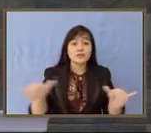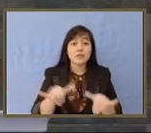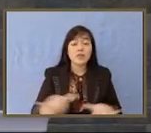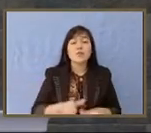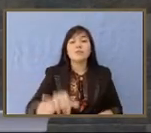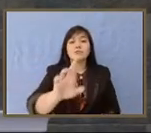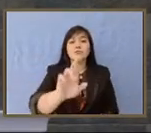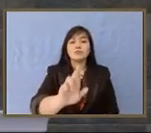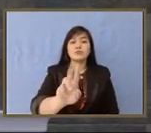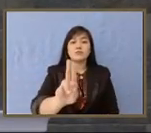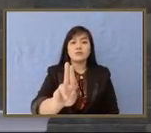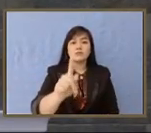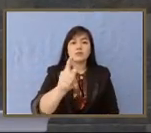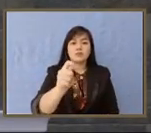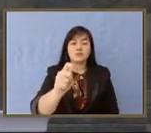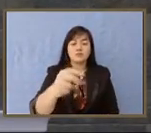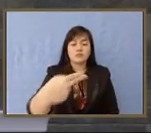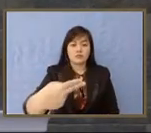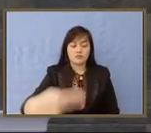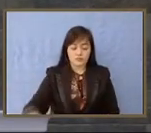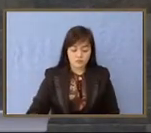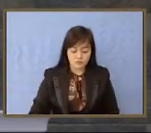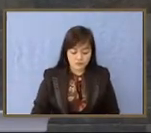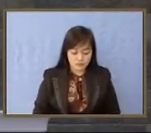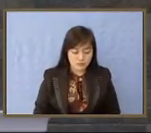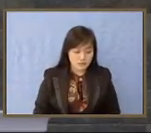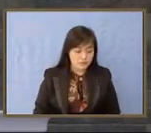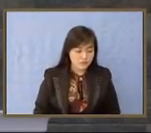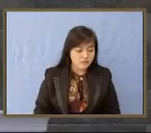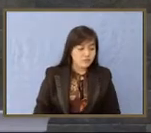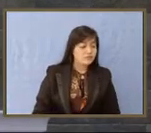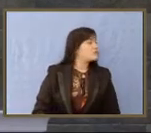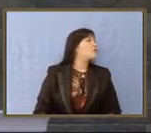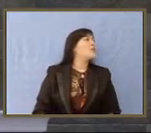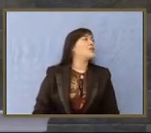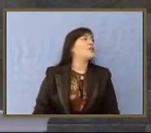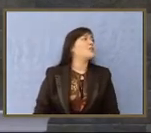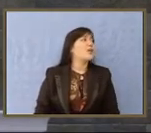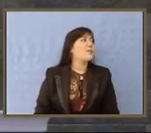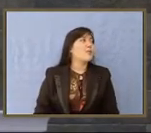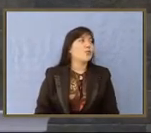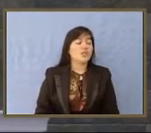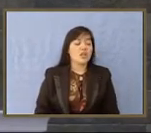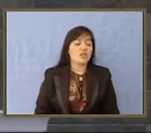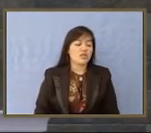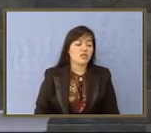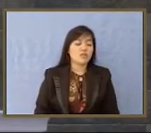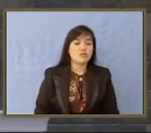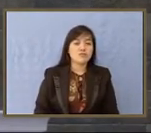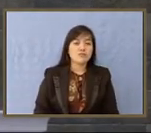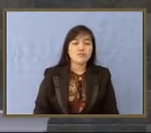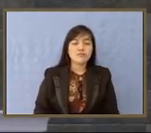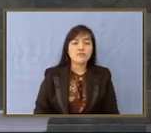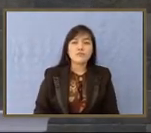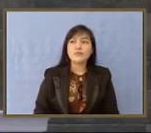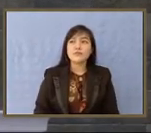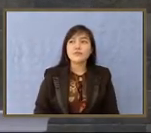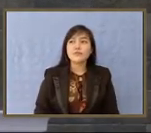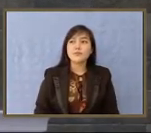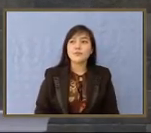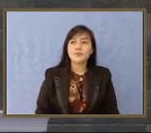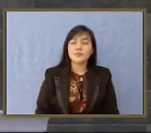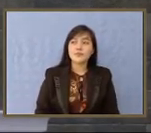Rahab, and Boaz begat Obed of Ruth, and Obed begat Jesse." So makikita natin nakasama